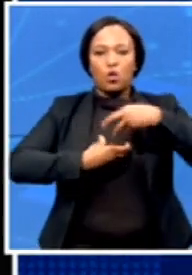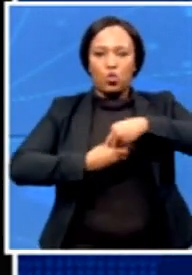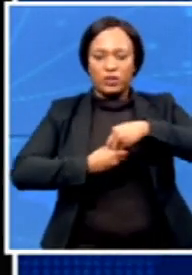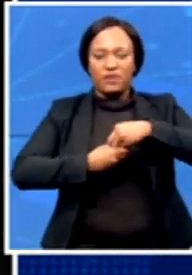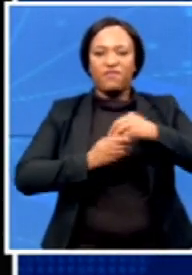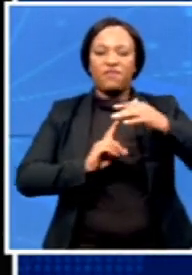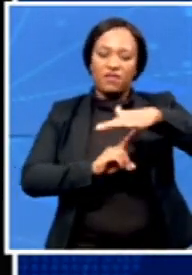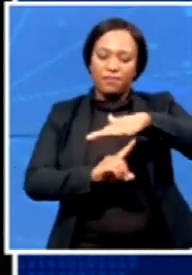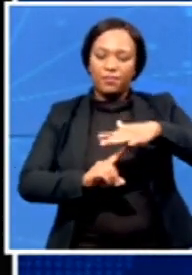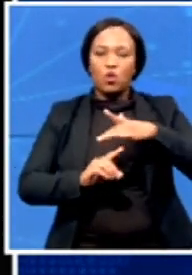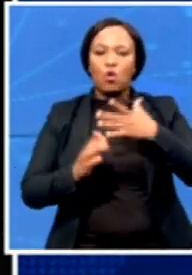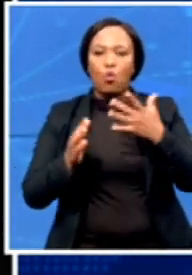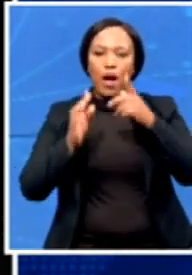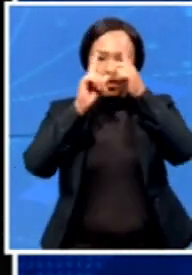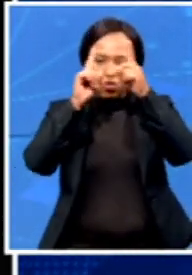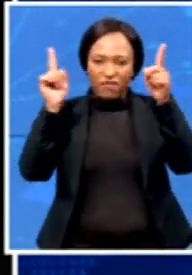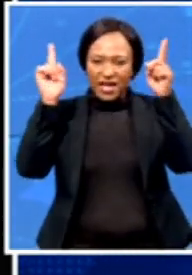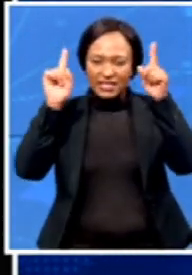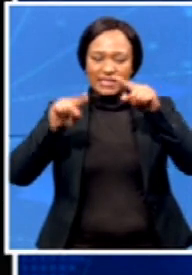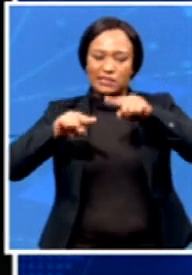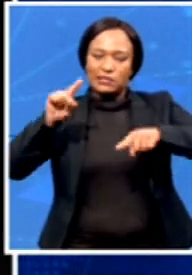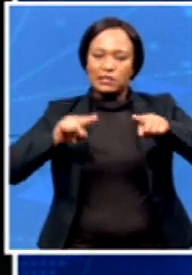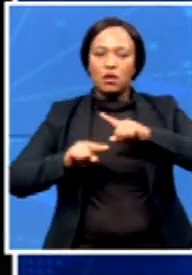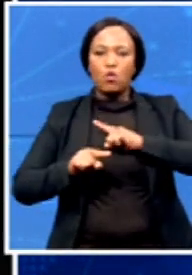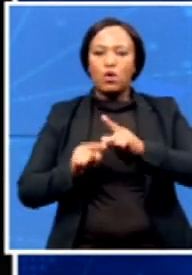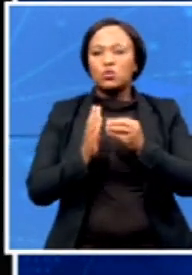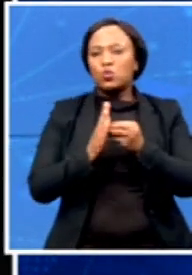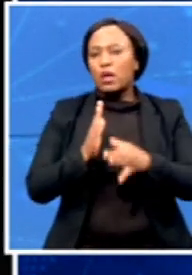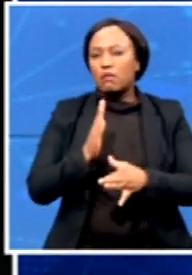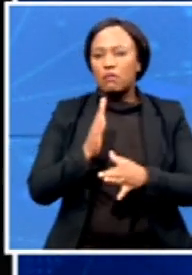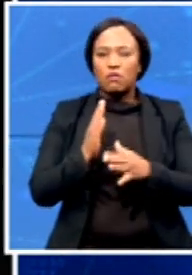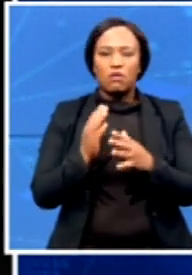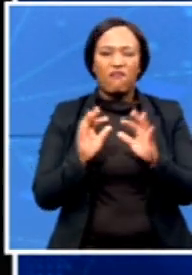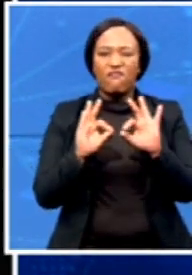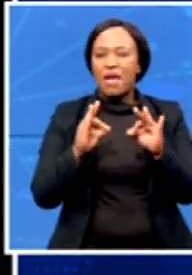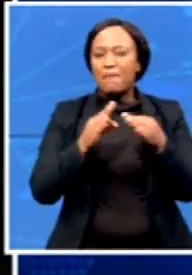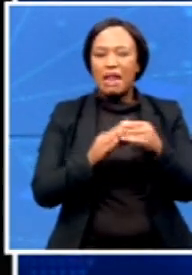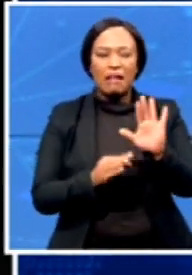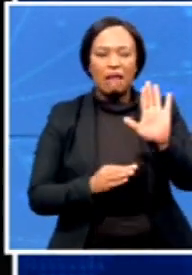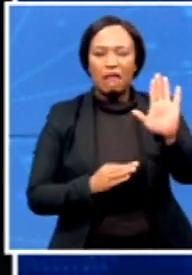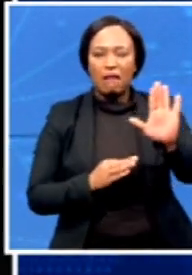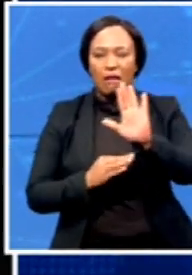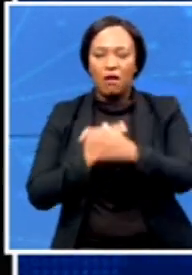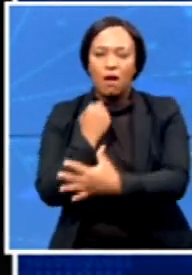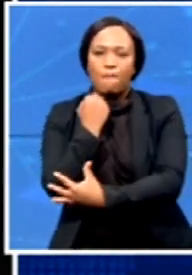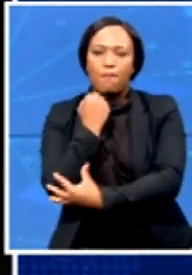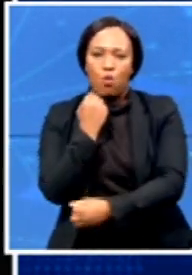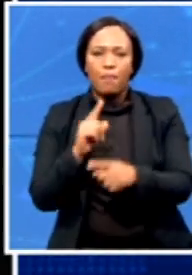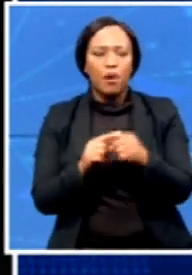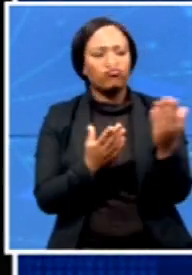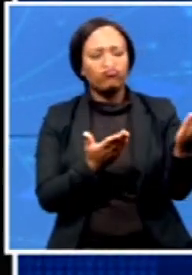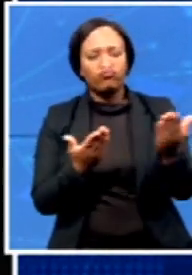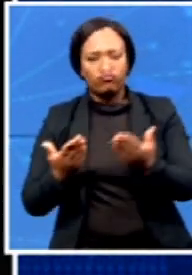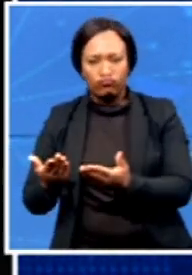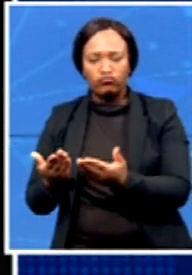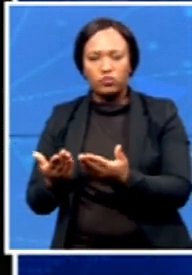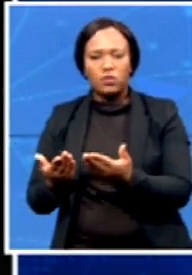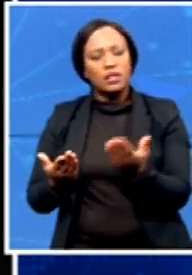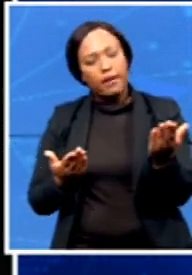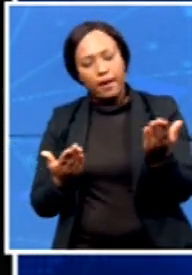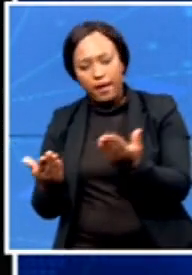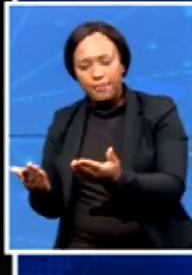students coming from poorer families feel welcome to come and study at